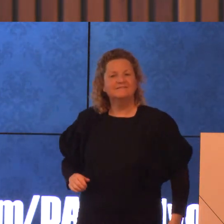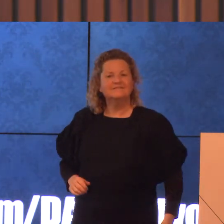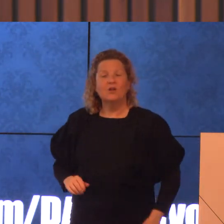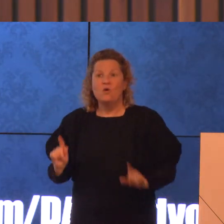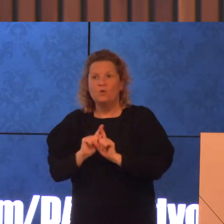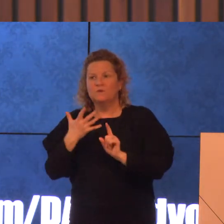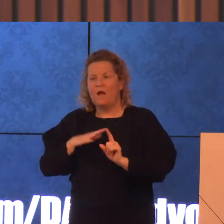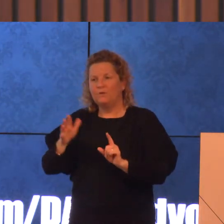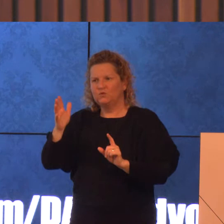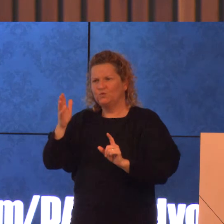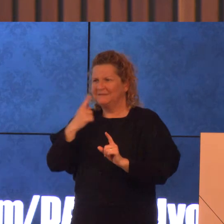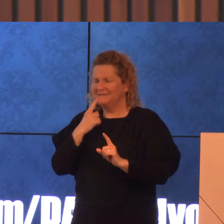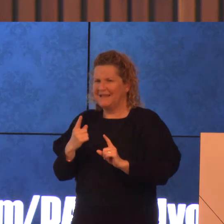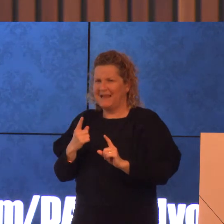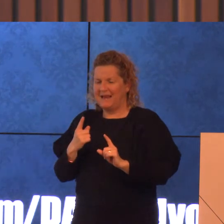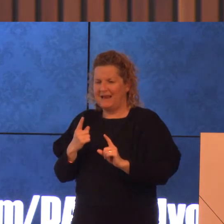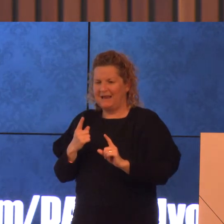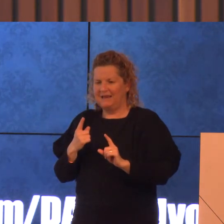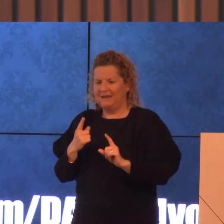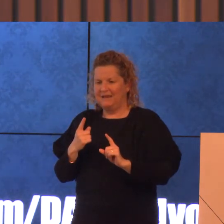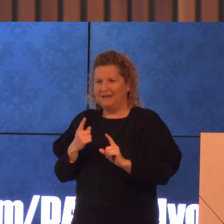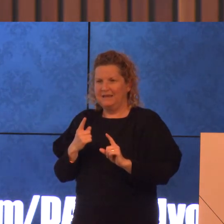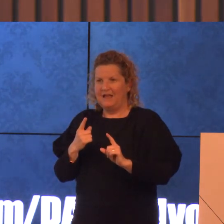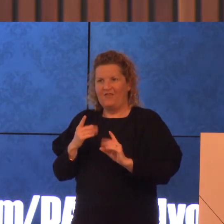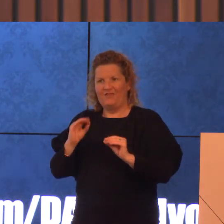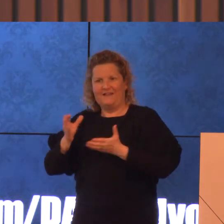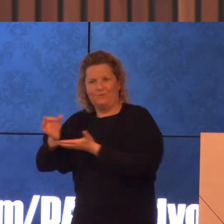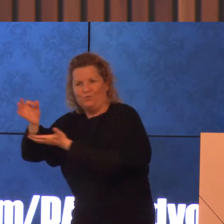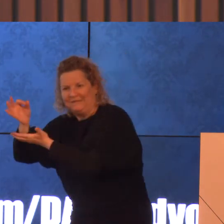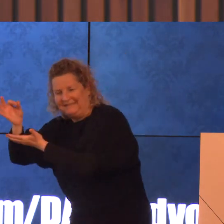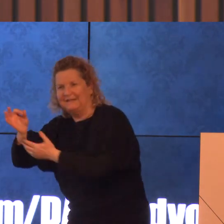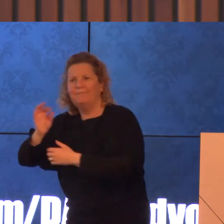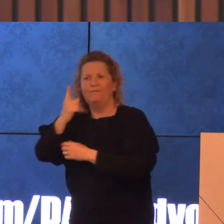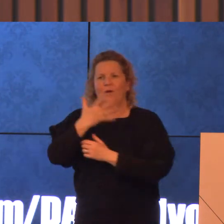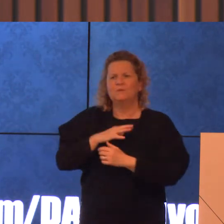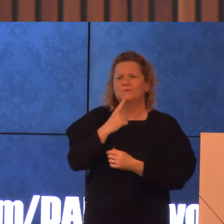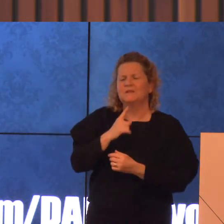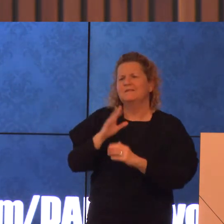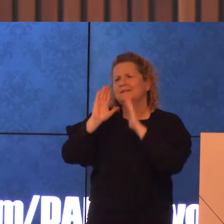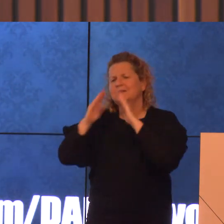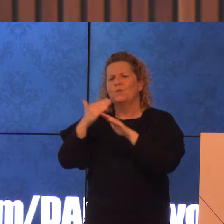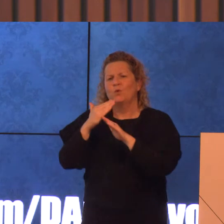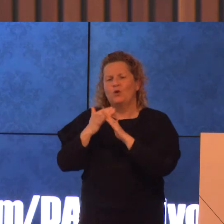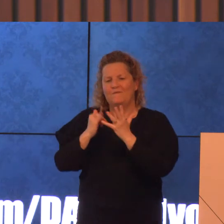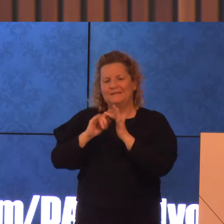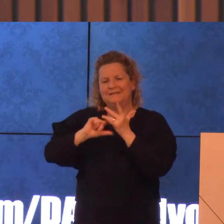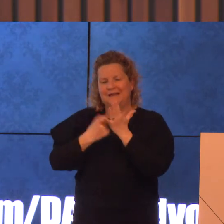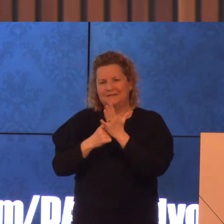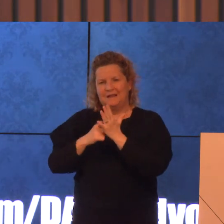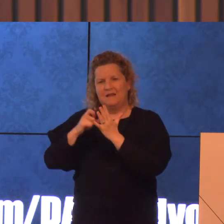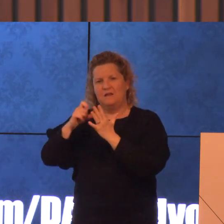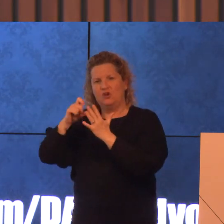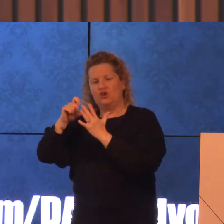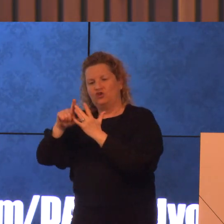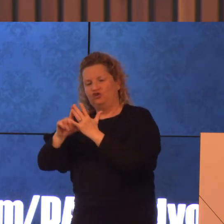I also acknowledge, just in closing before we move to morning tea, the fantastic work of Senator Jordan Steele-John